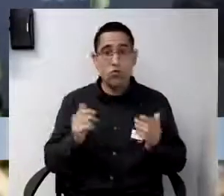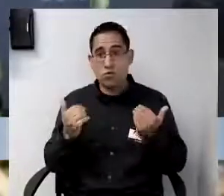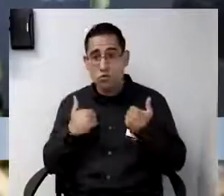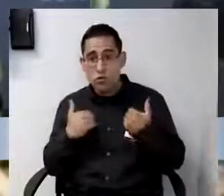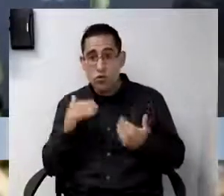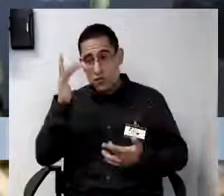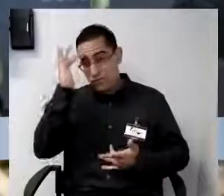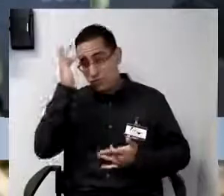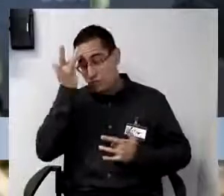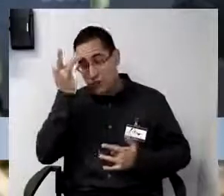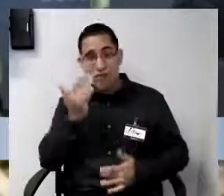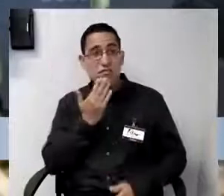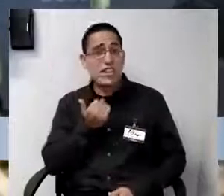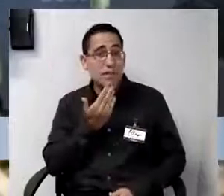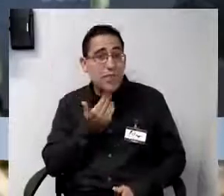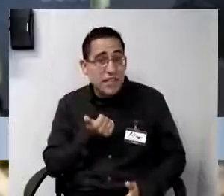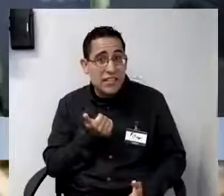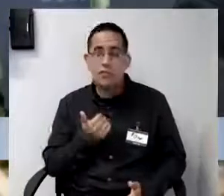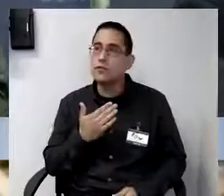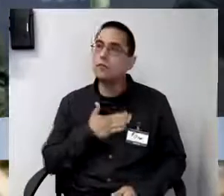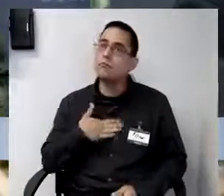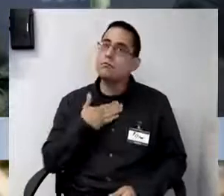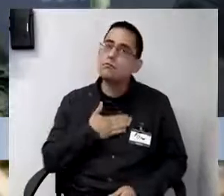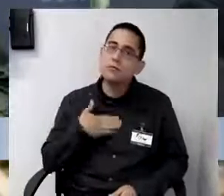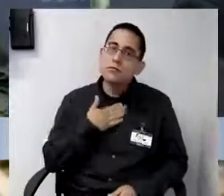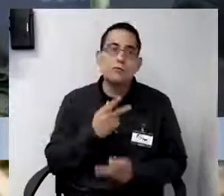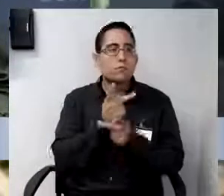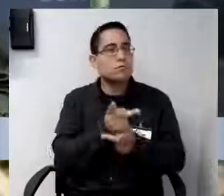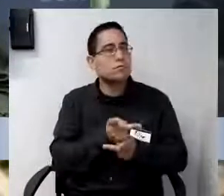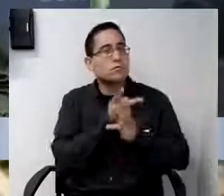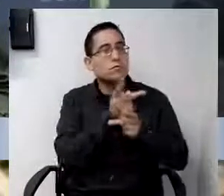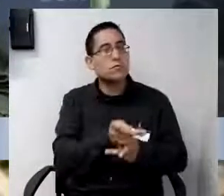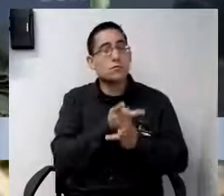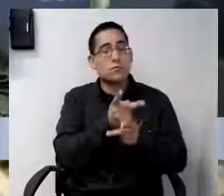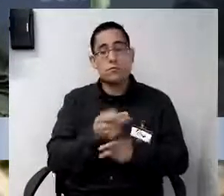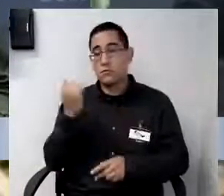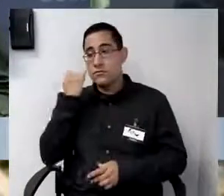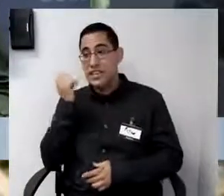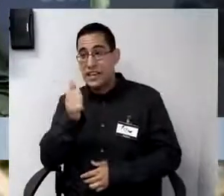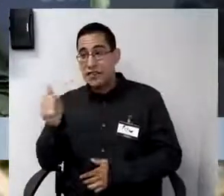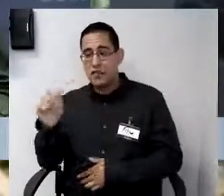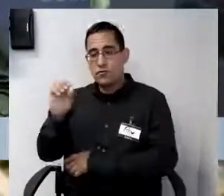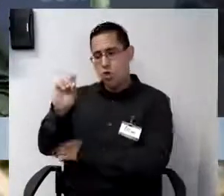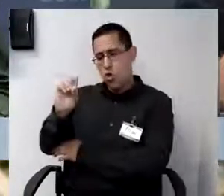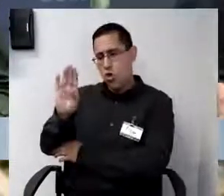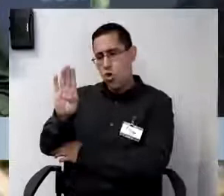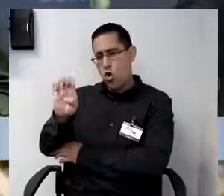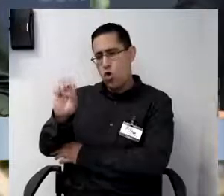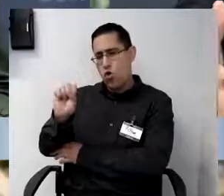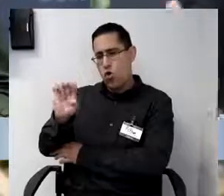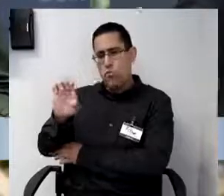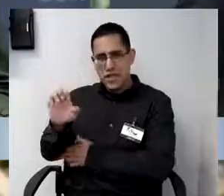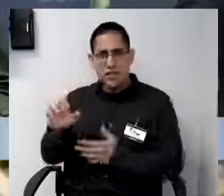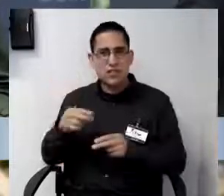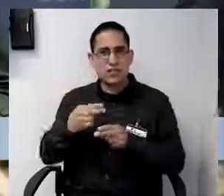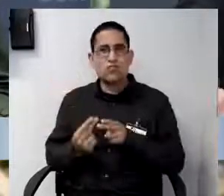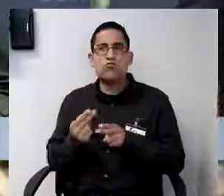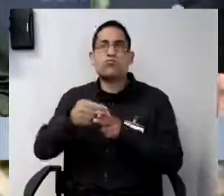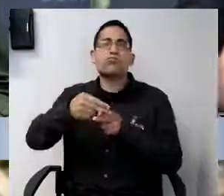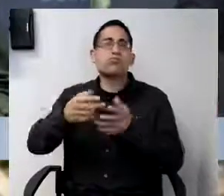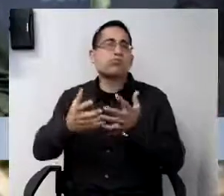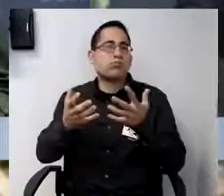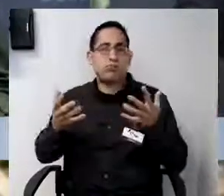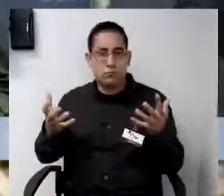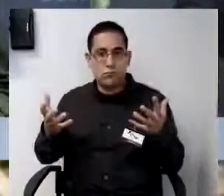Those folks that are obese or have any of those other underlying comorbidities, certainly the science and the statistics